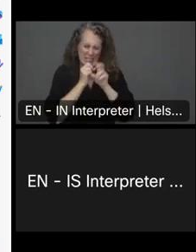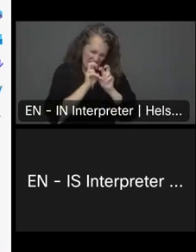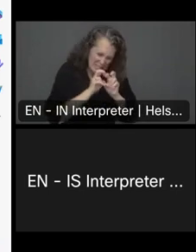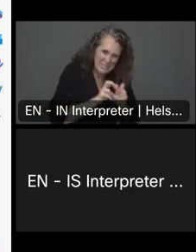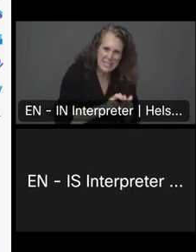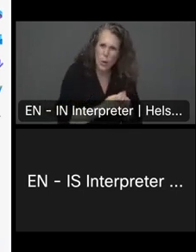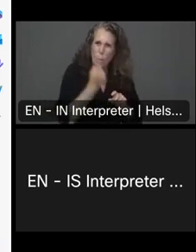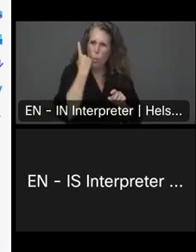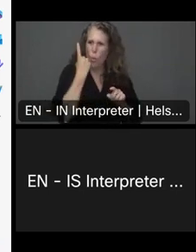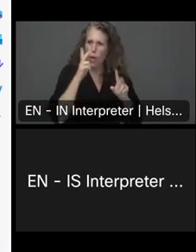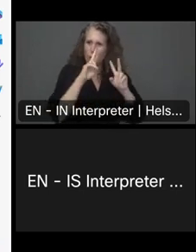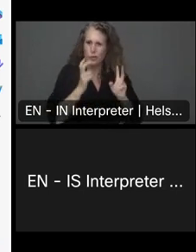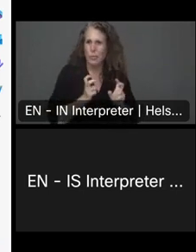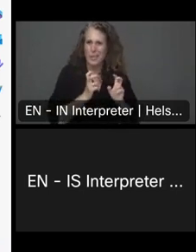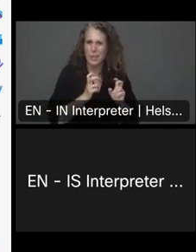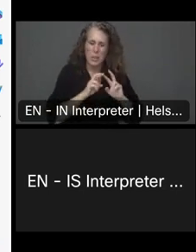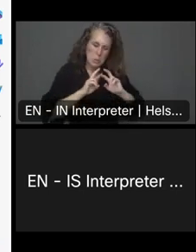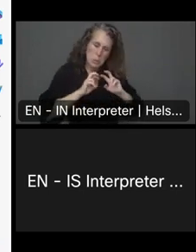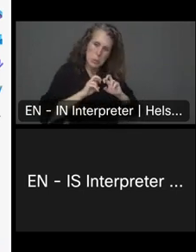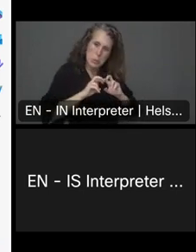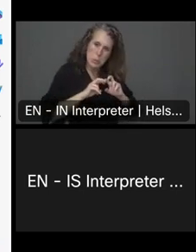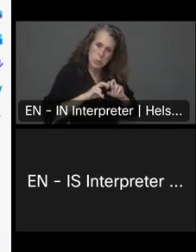and then boils it down to